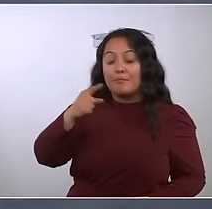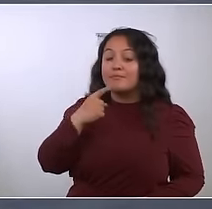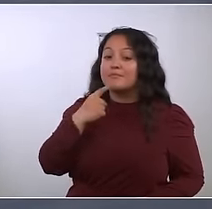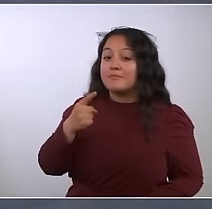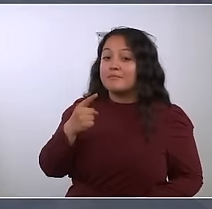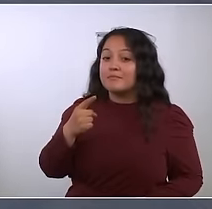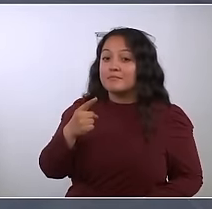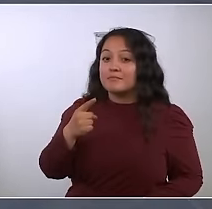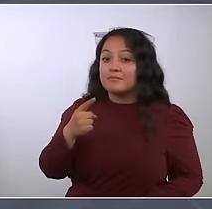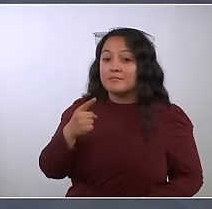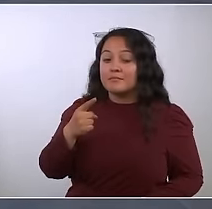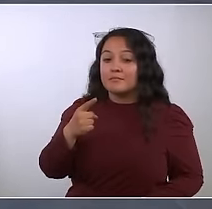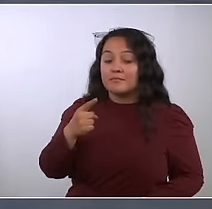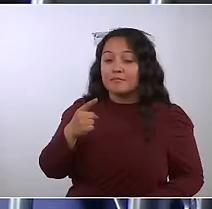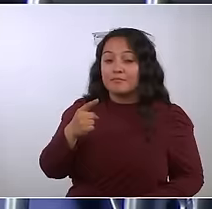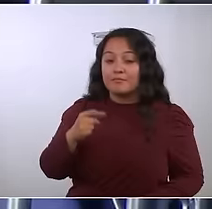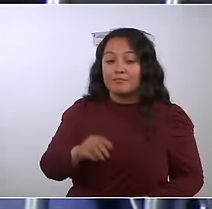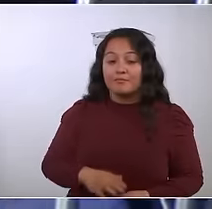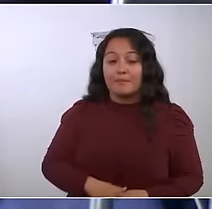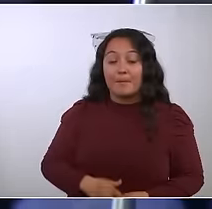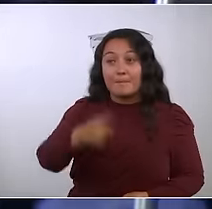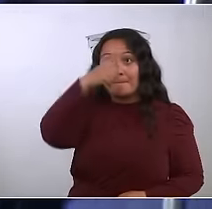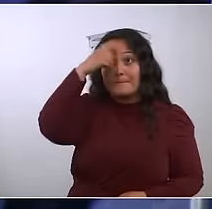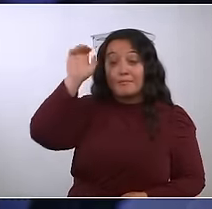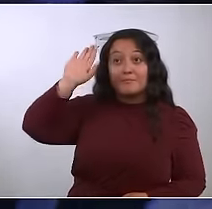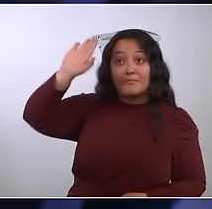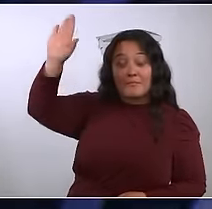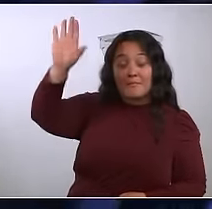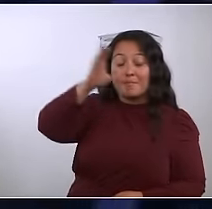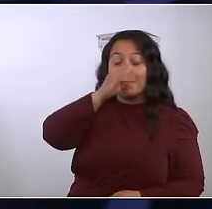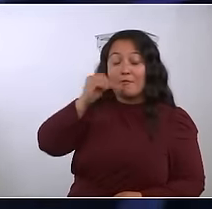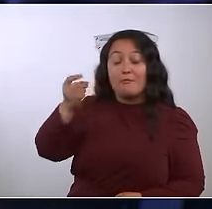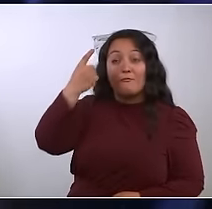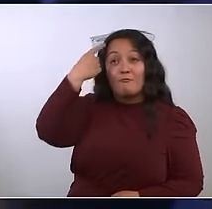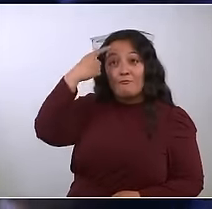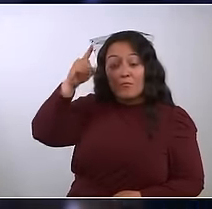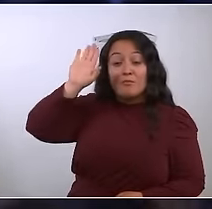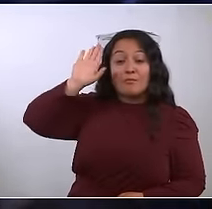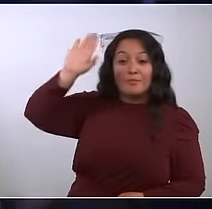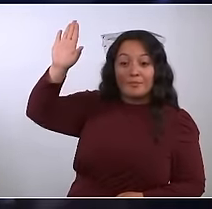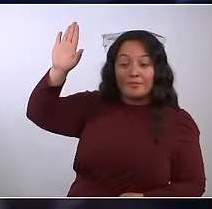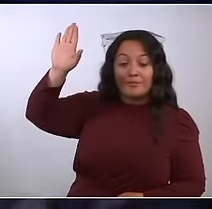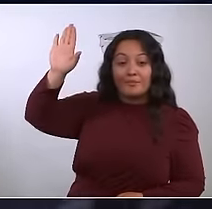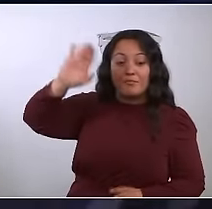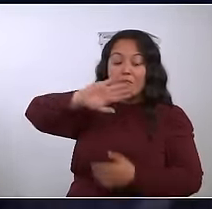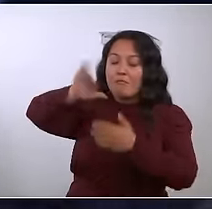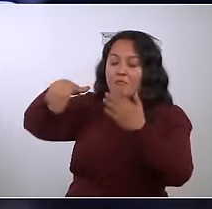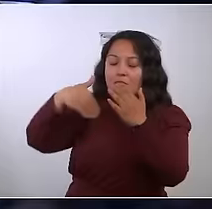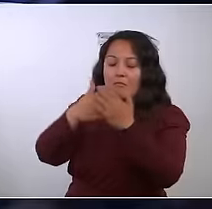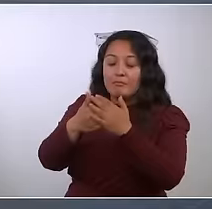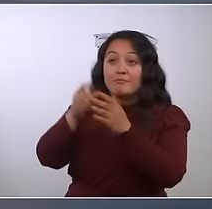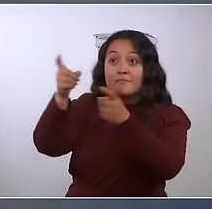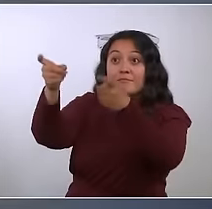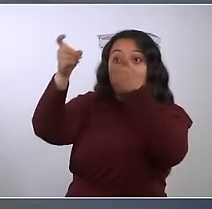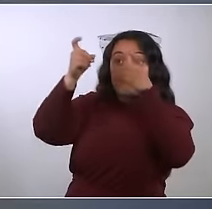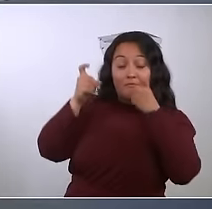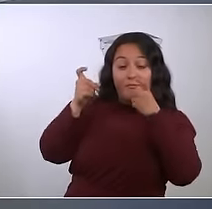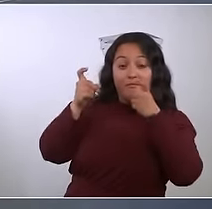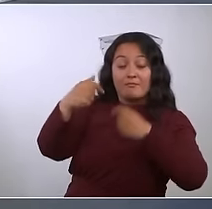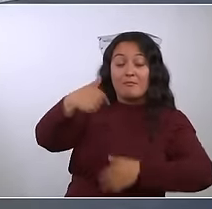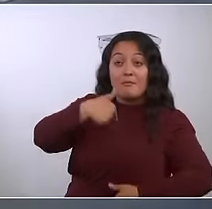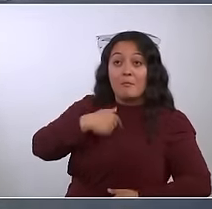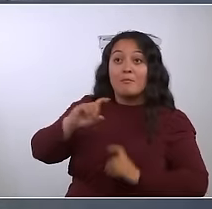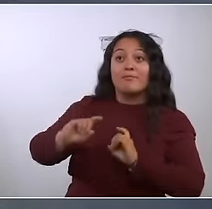Paul says, porque de él, because of him, y por él, and to him, y para él, and of him. So, porque de